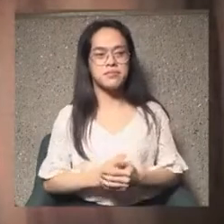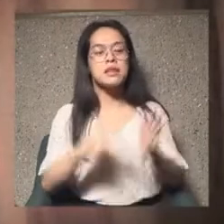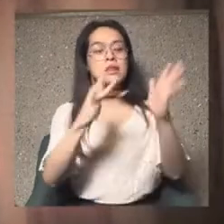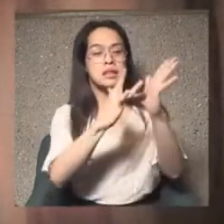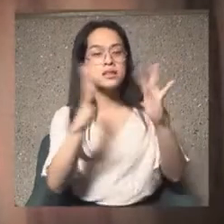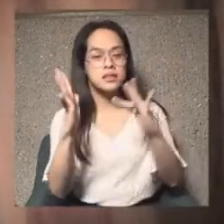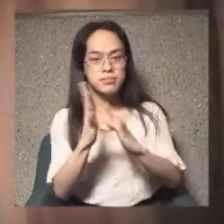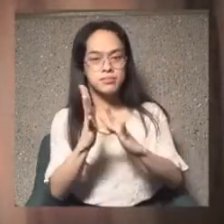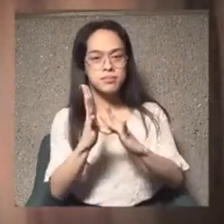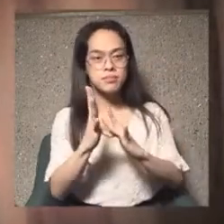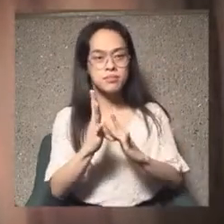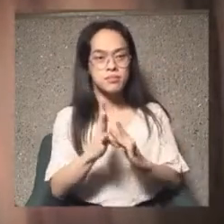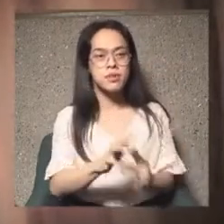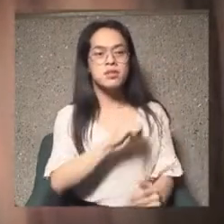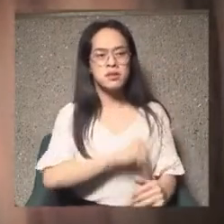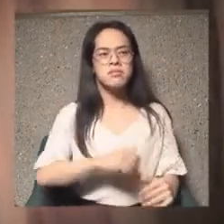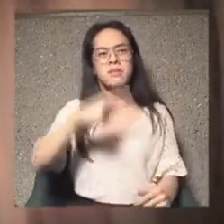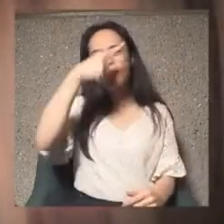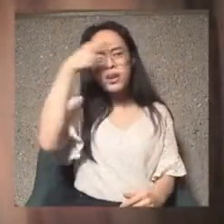our sins.